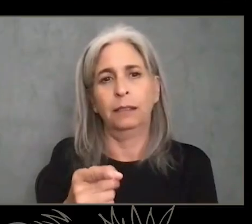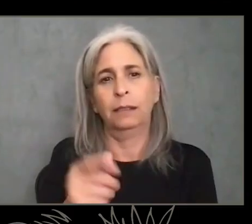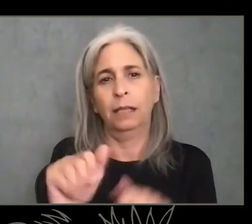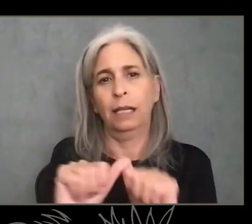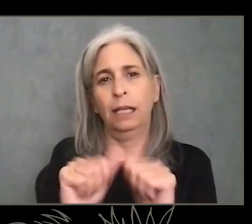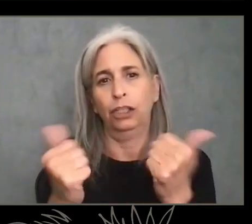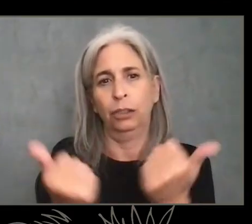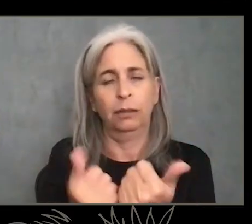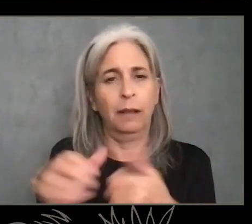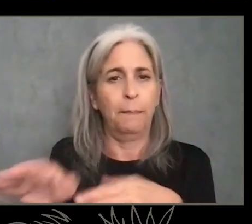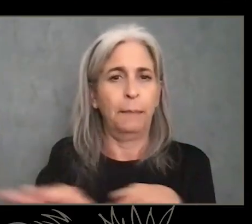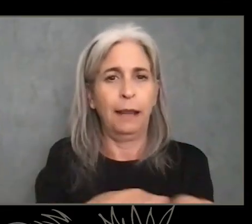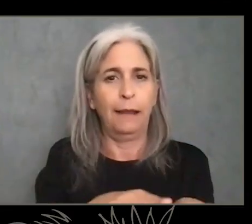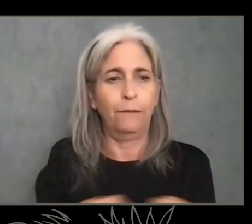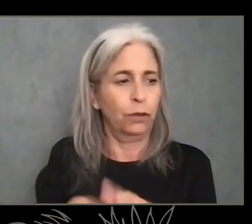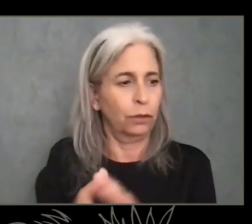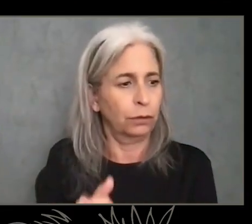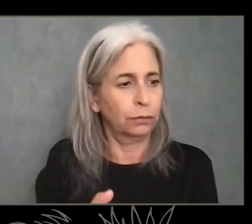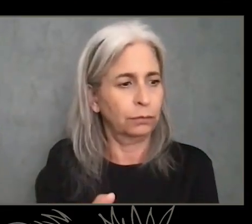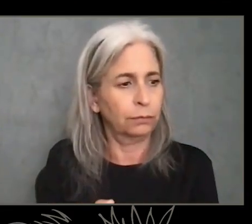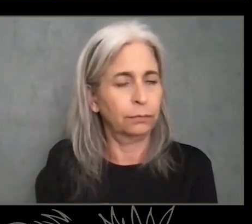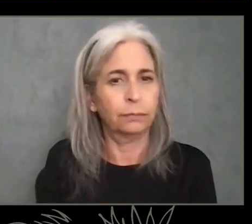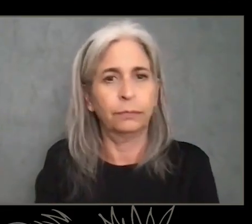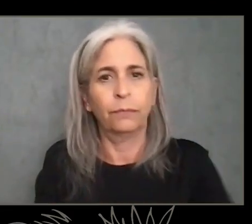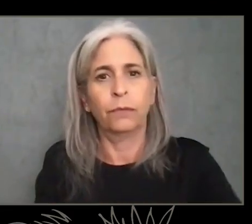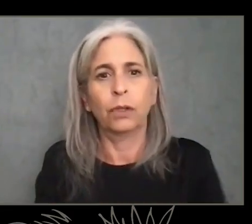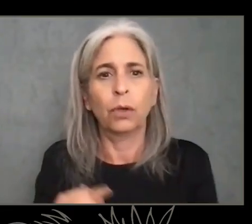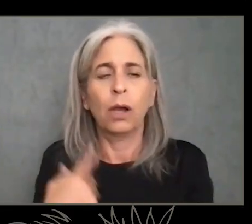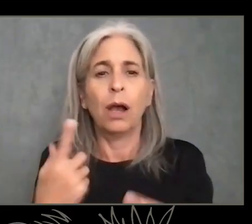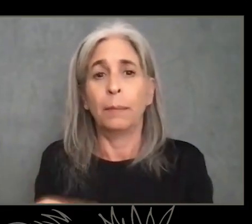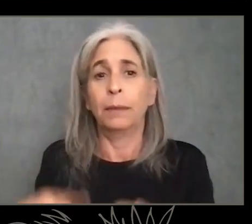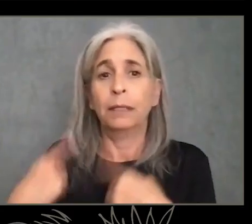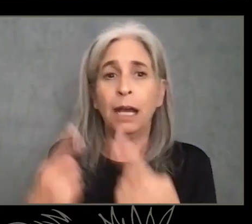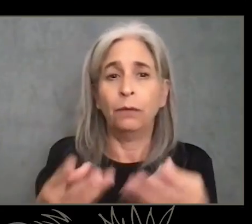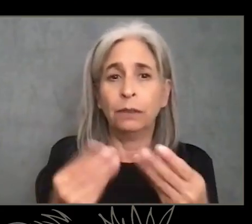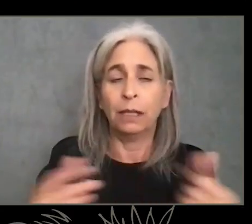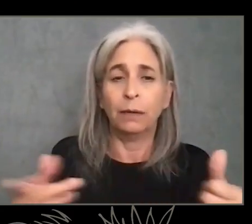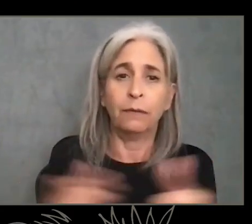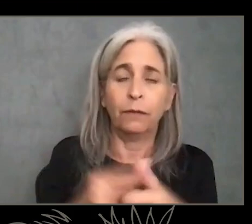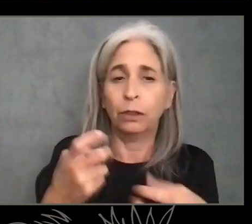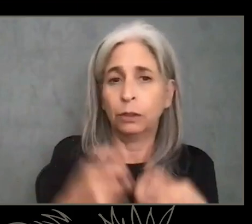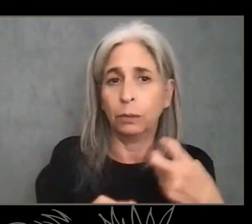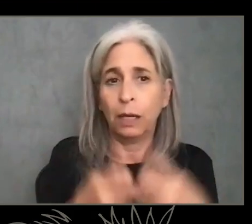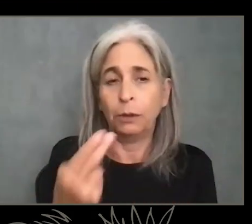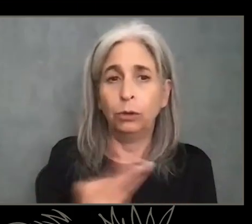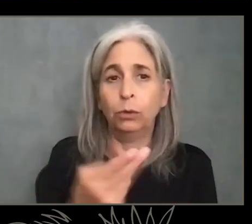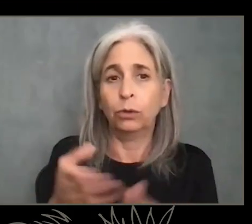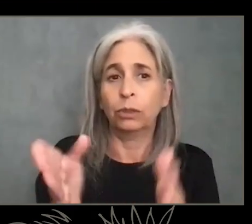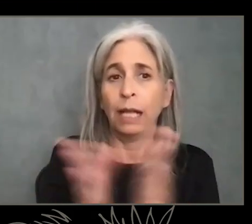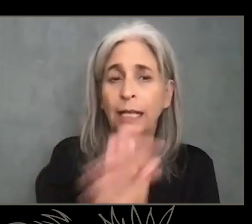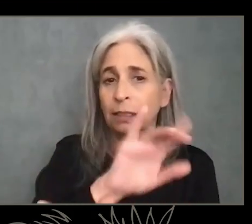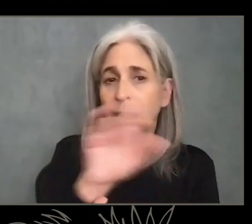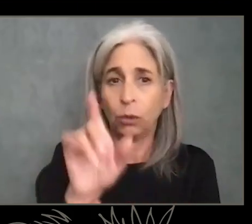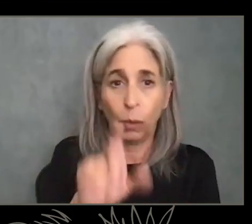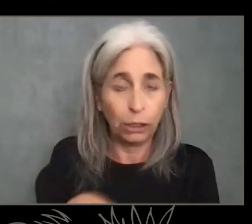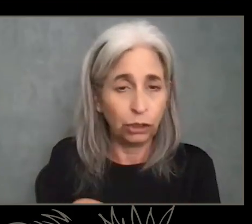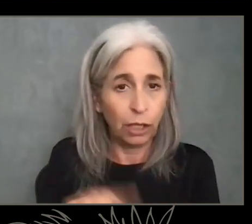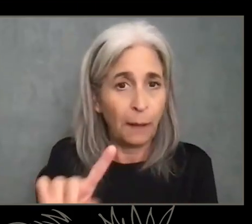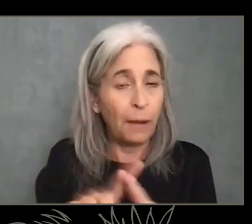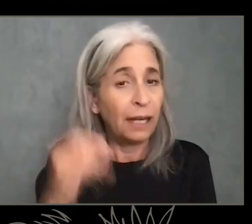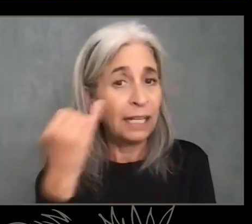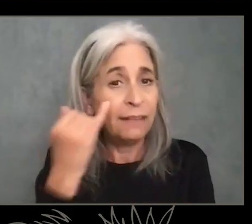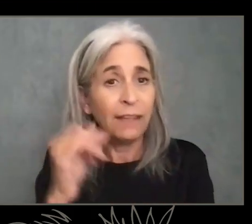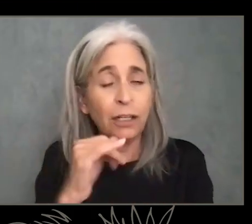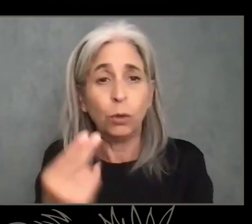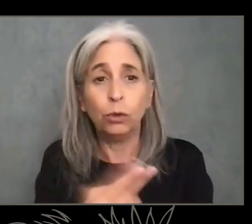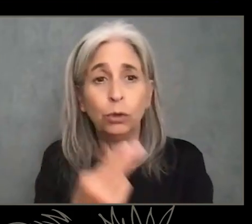behaviors. And up until this point, we have solved the first problem. Our user is asking for questions. But what if the user